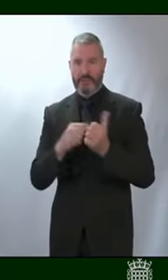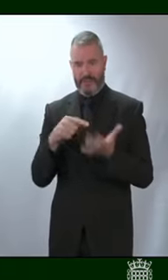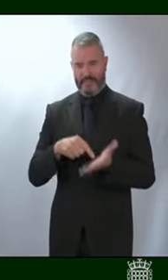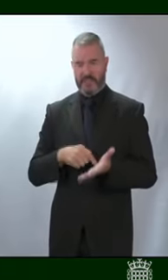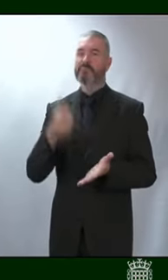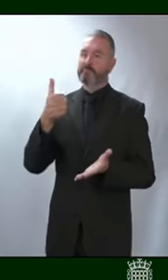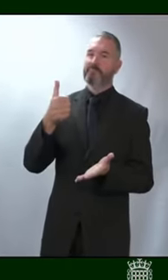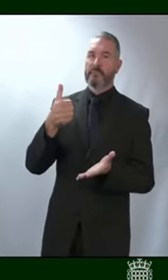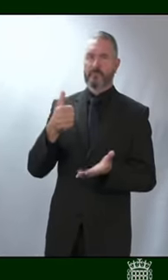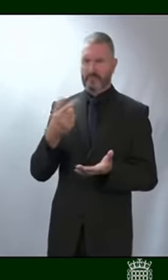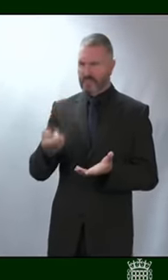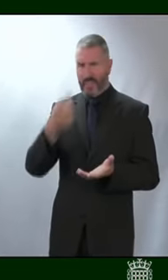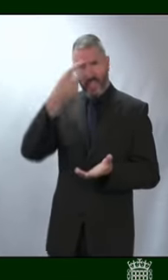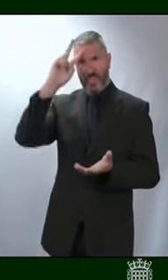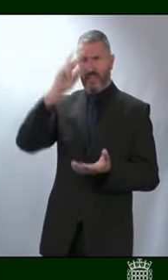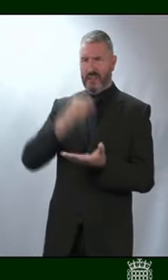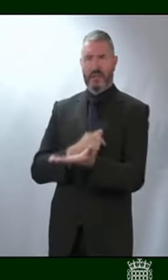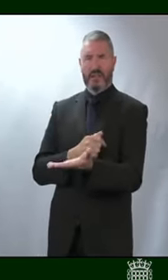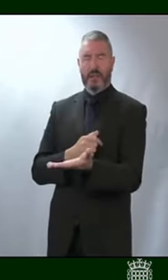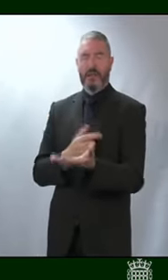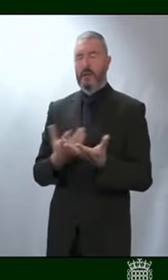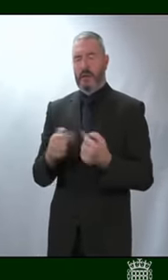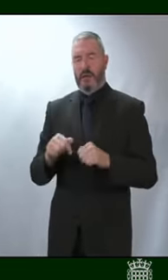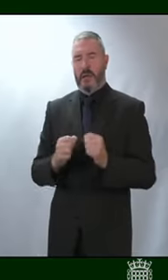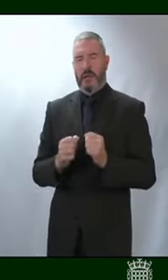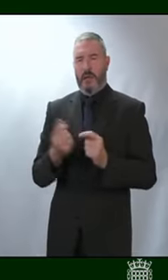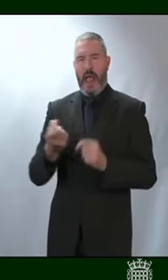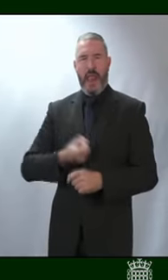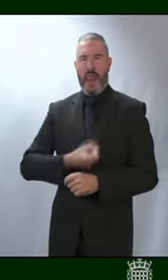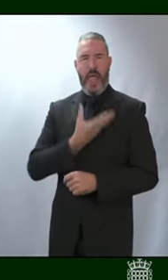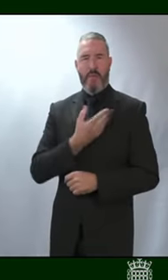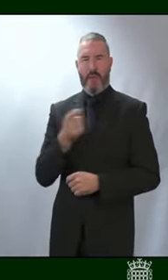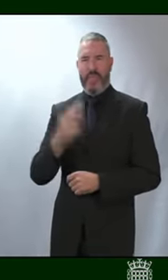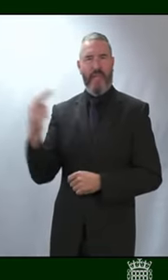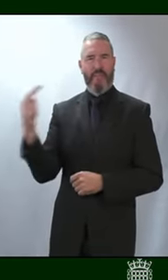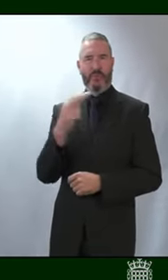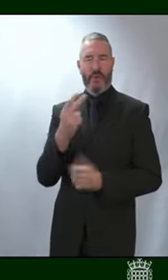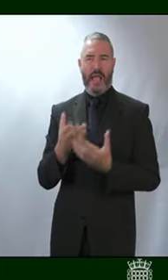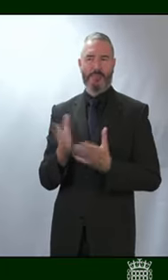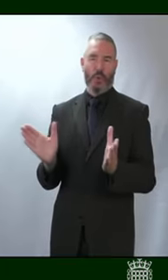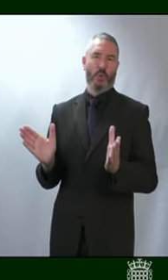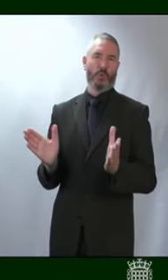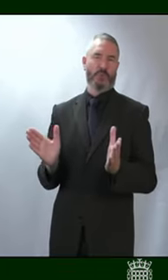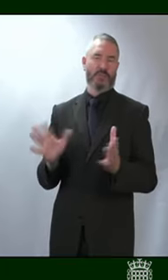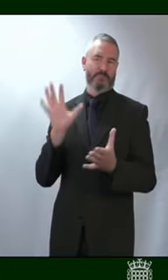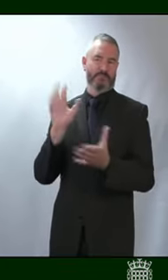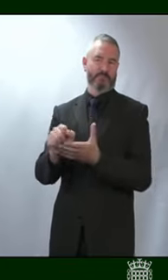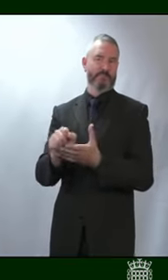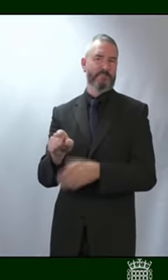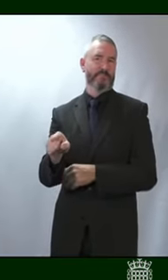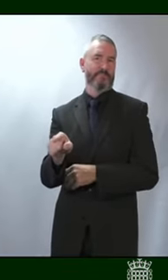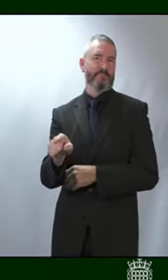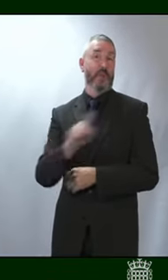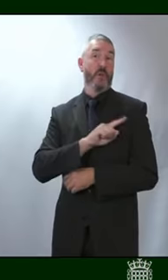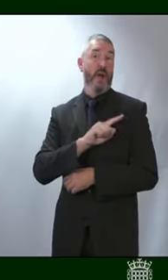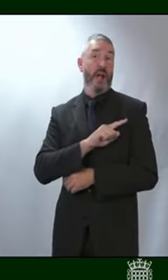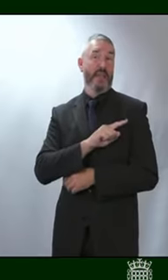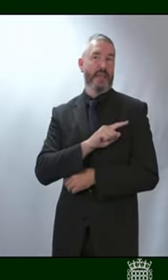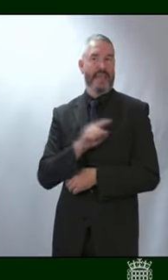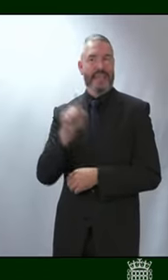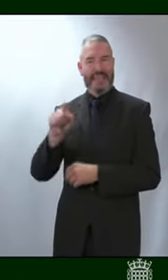that what the reality of the opposition position has been exposed. The cat's out of the bag, Mr. Speaker, because it was his